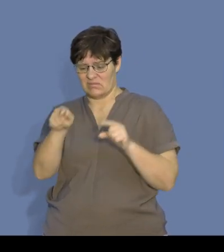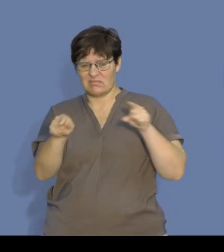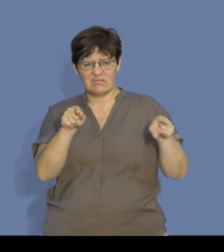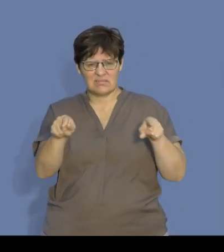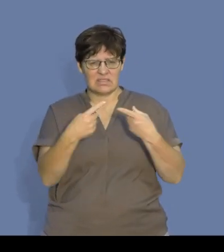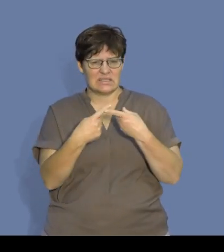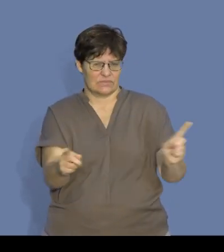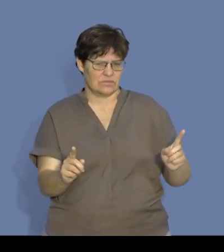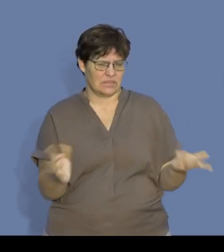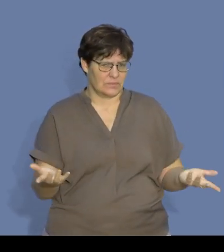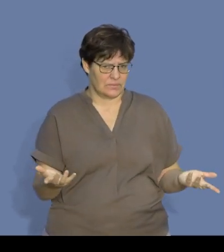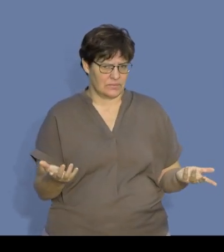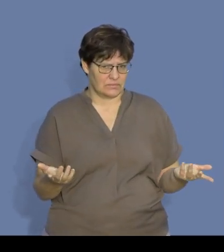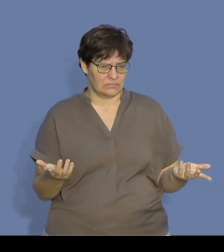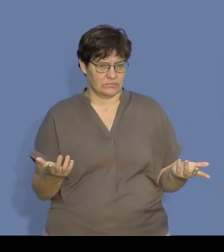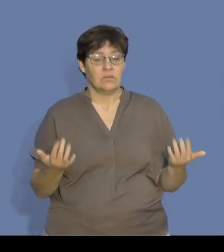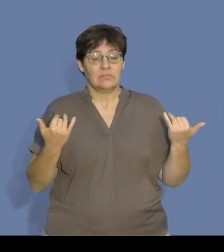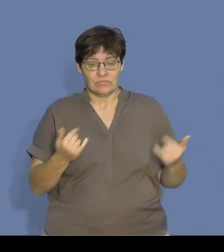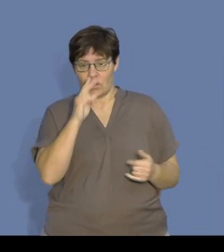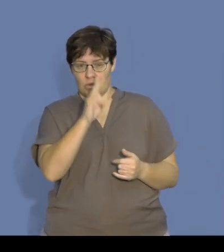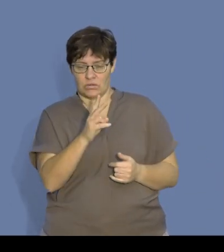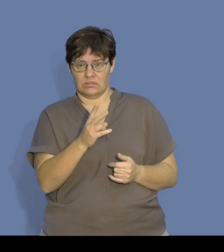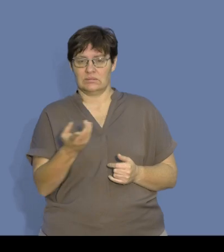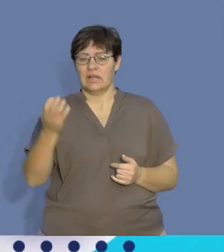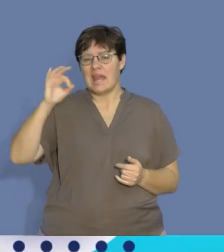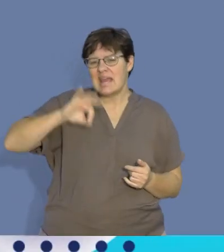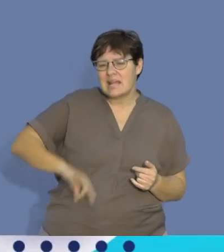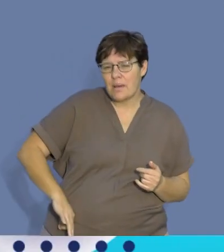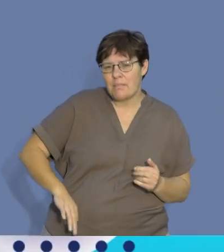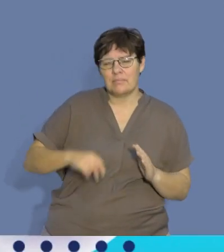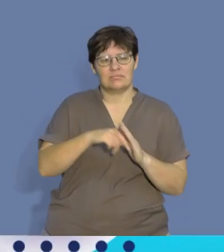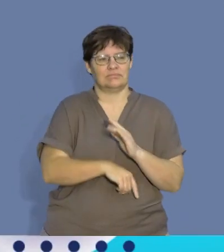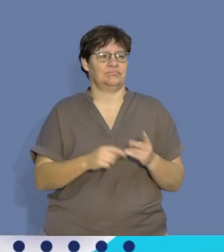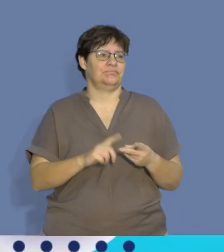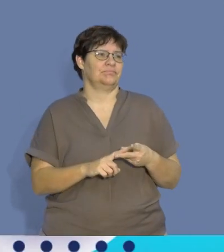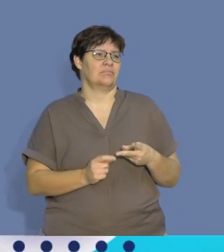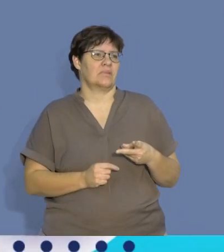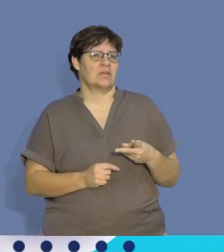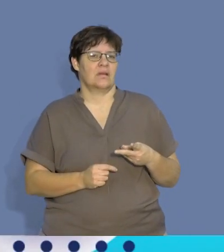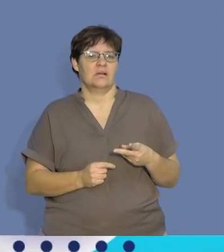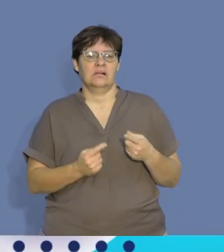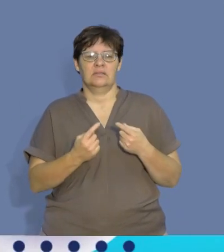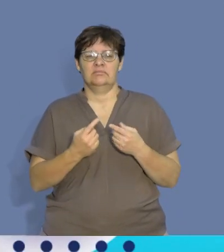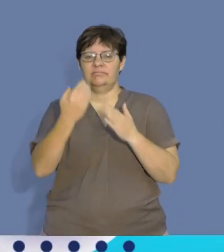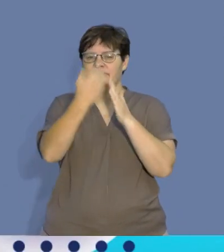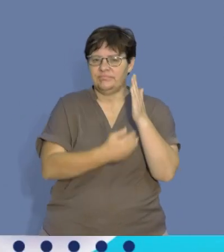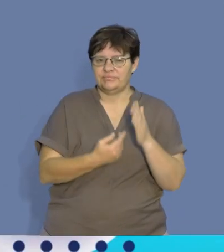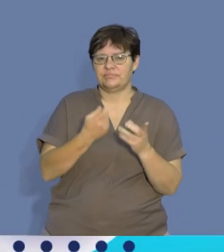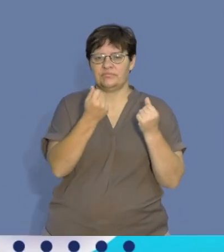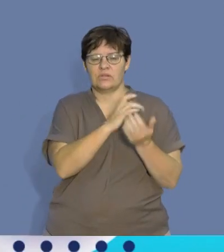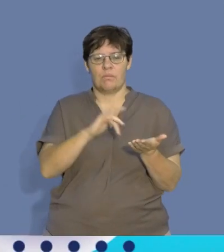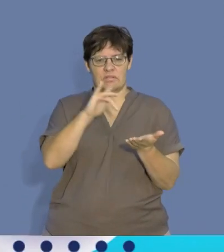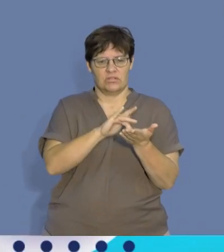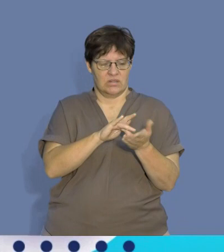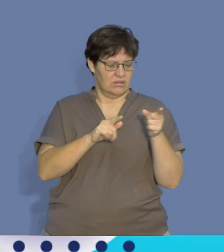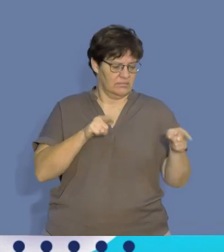How is the statement of comprehensive income, the statement of financial position, how are